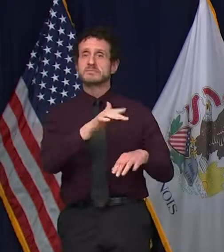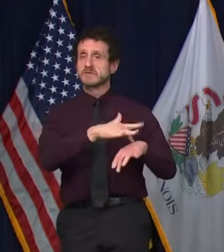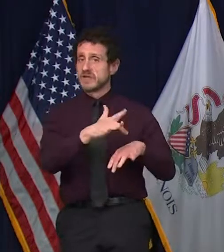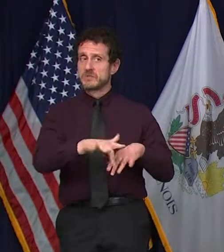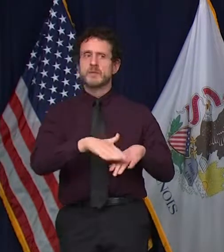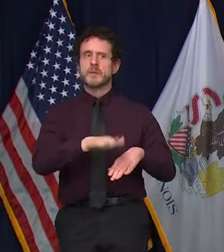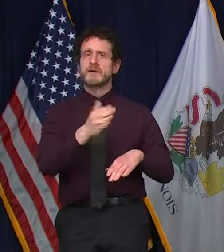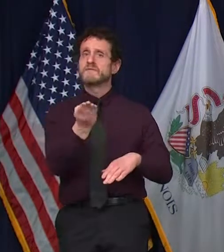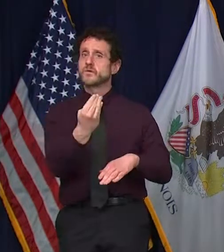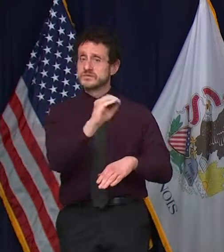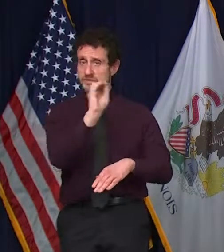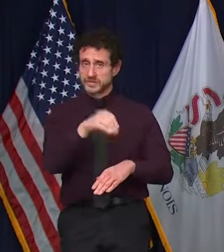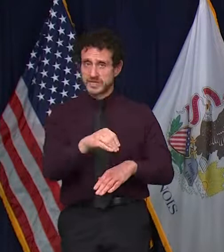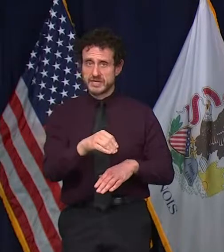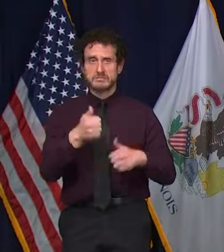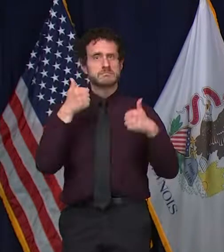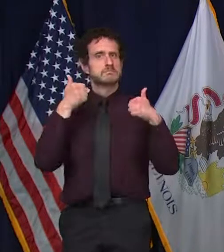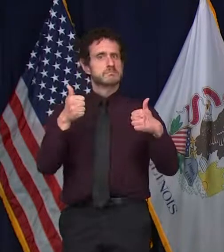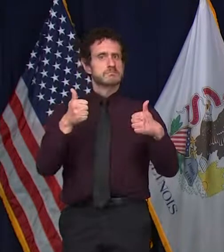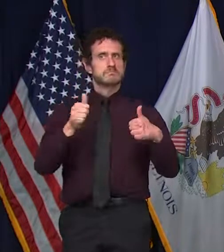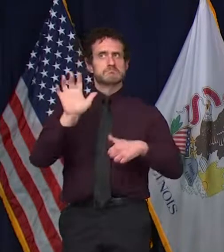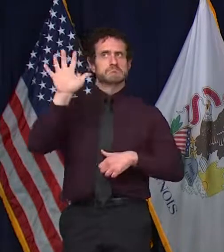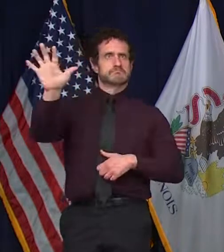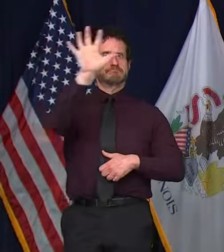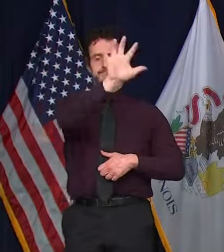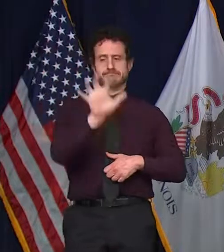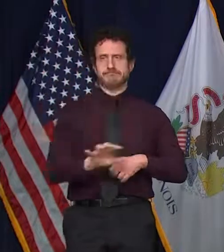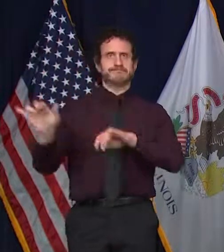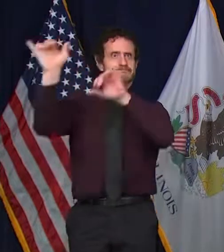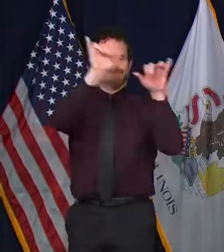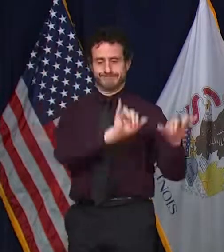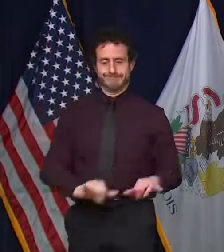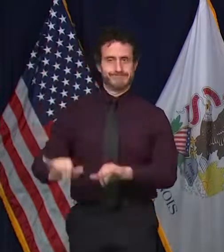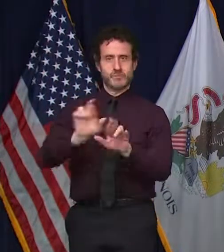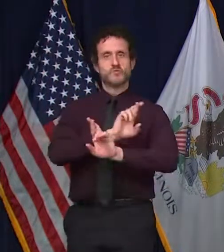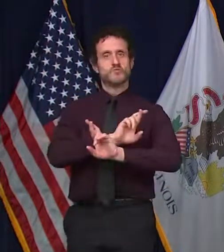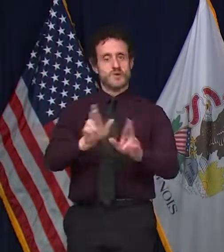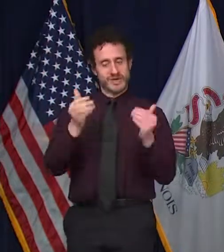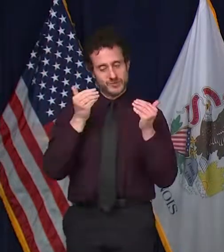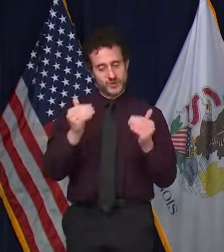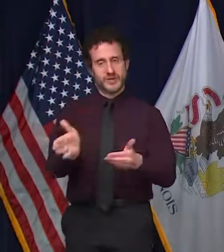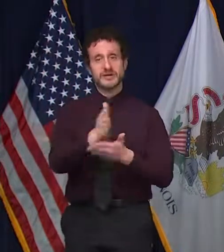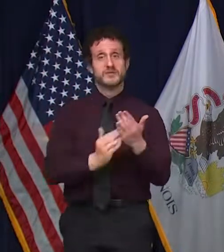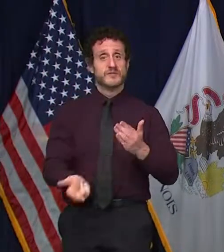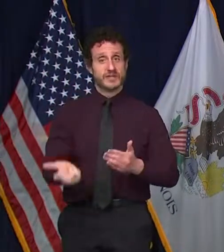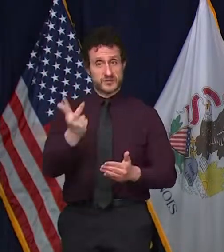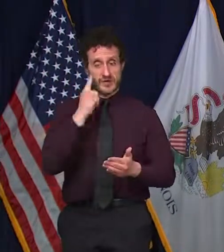news. All regions continue on track to move into Phase 3 by the end of this week.